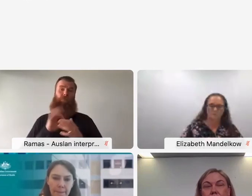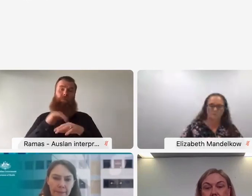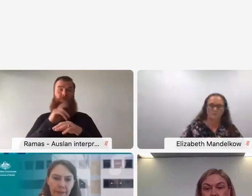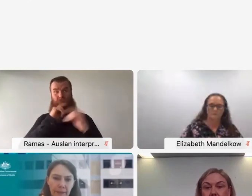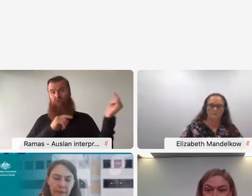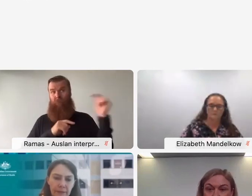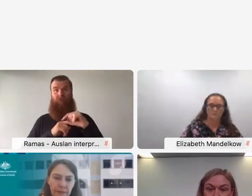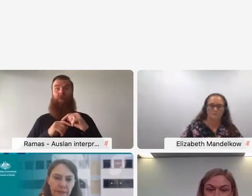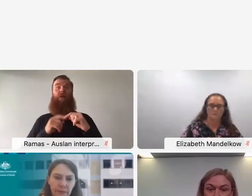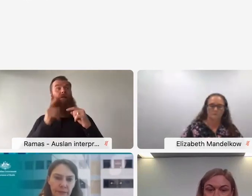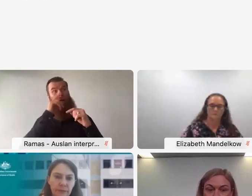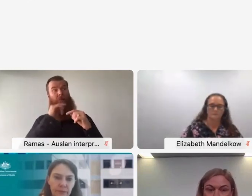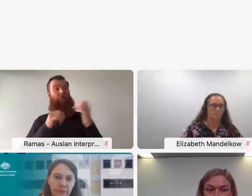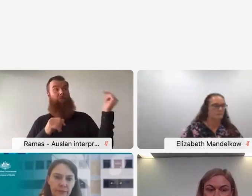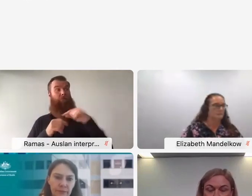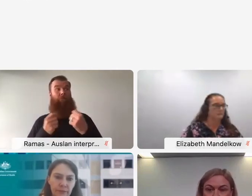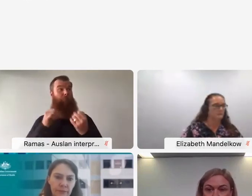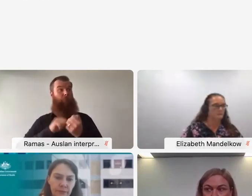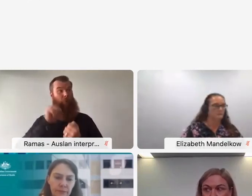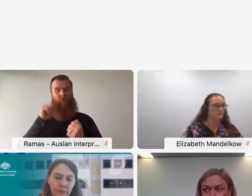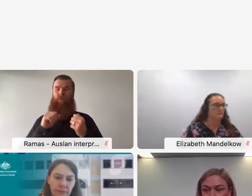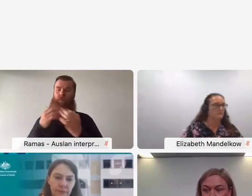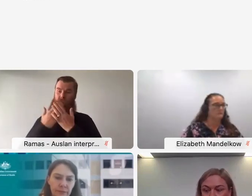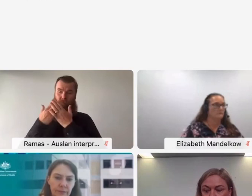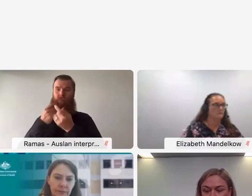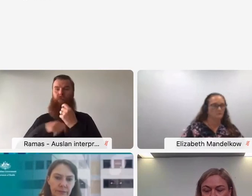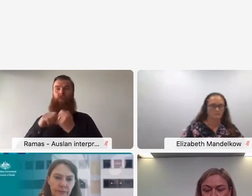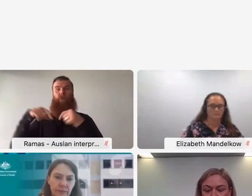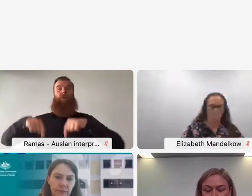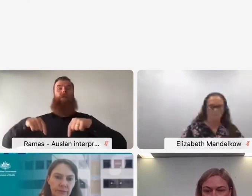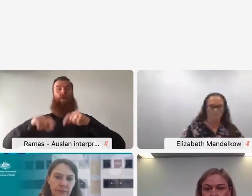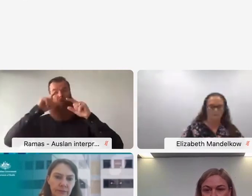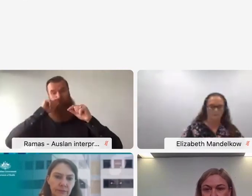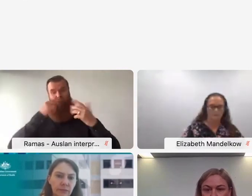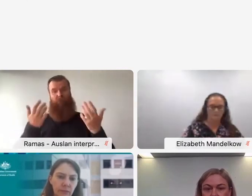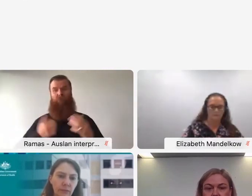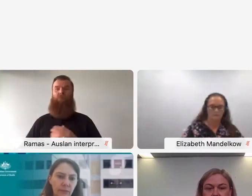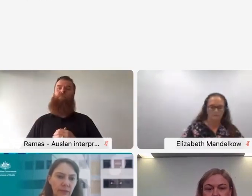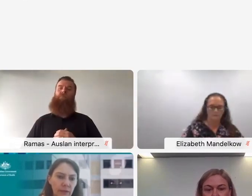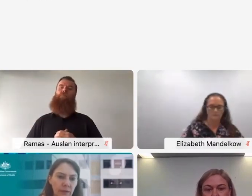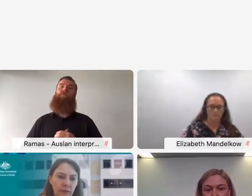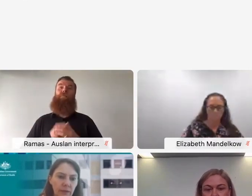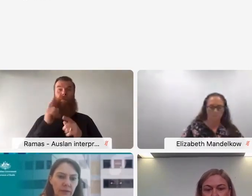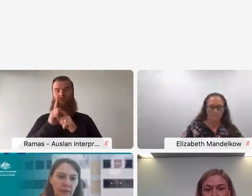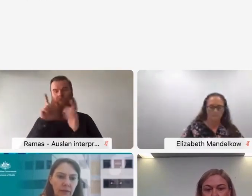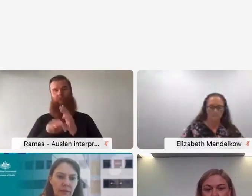without a qualification and then they could do that qualification at the same time as working.